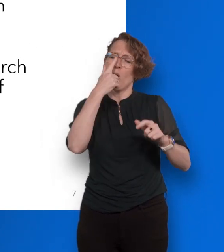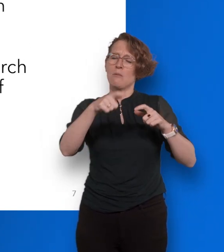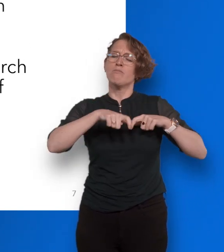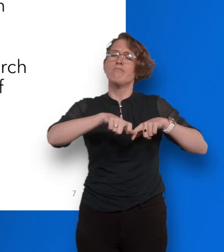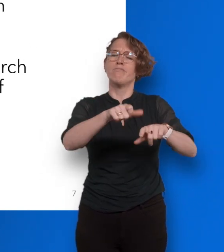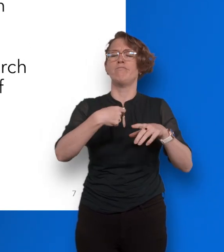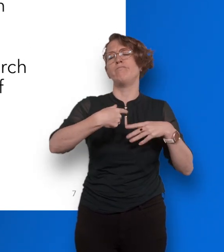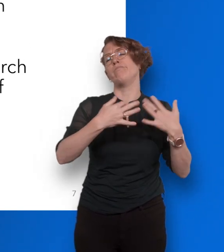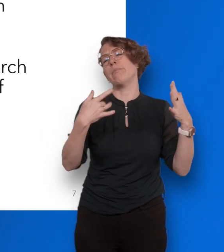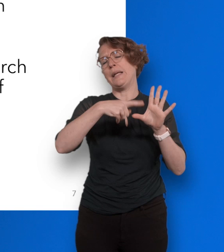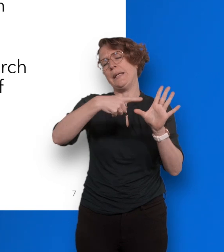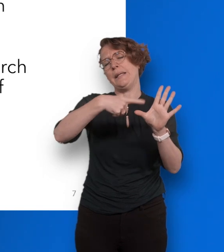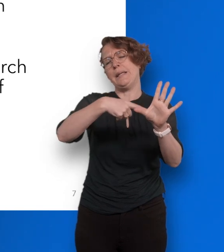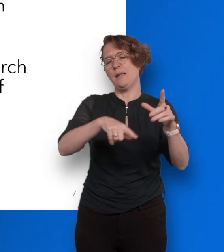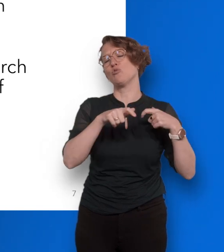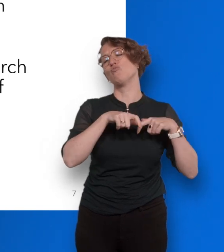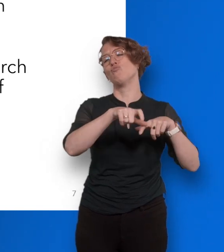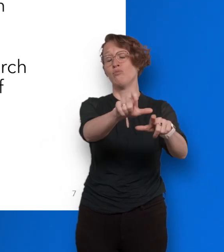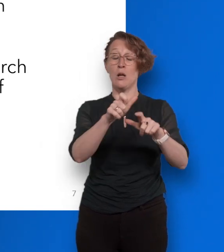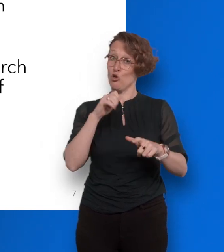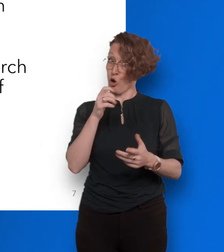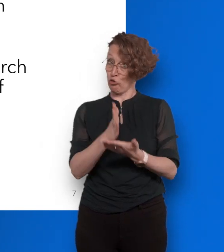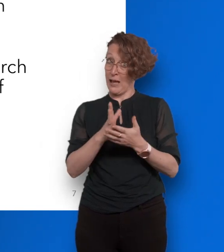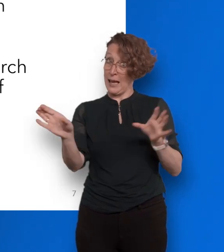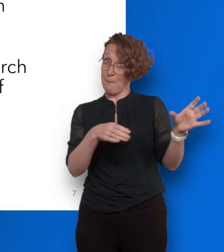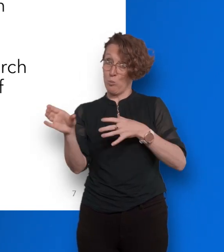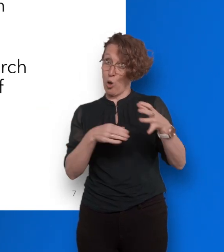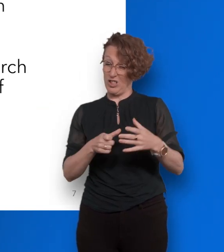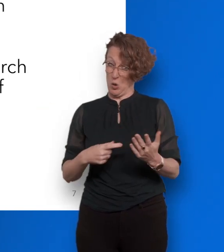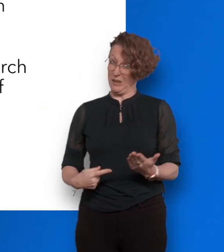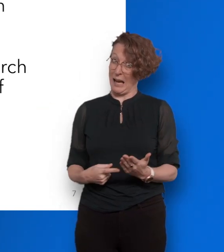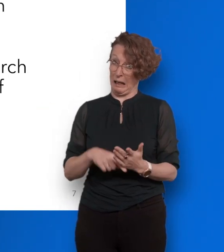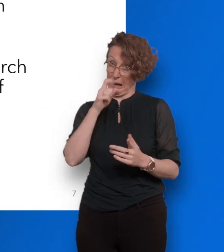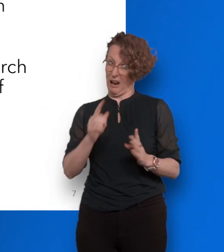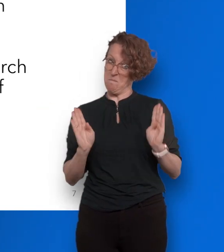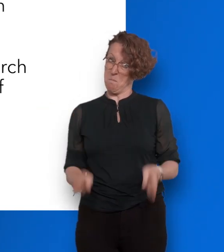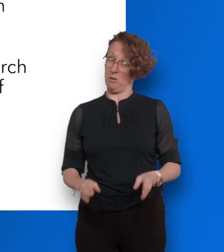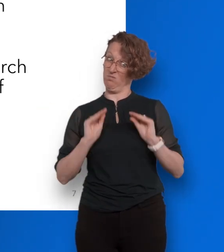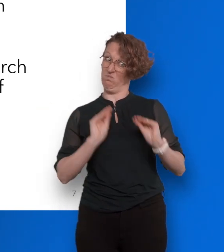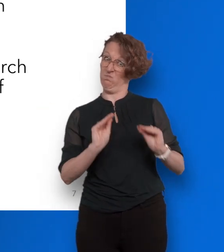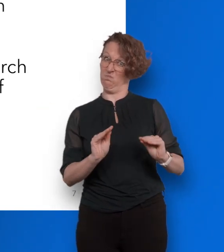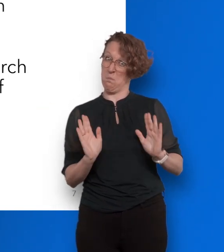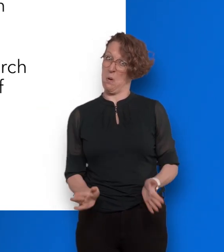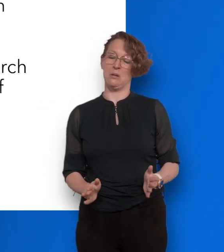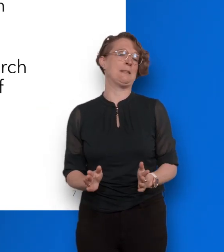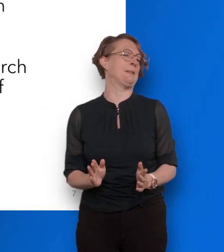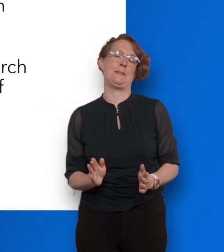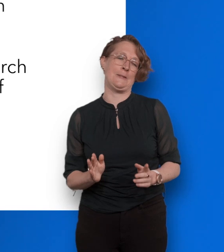for many years, so there's more of a case because they're not employees. So technically we can't really mandate training per